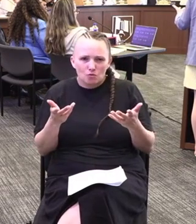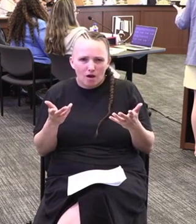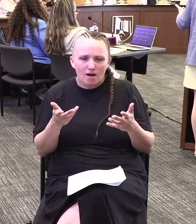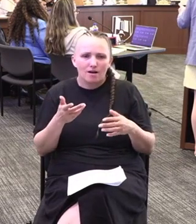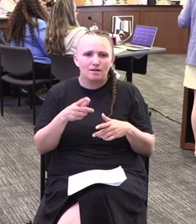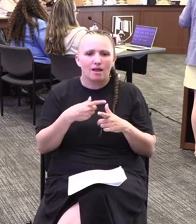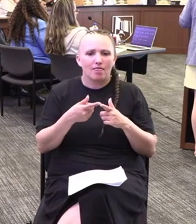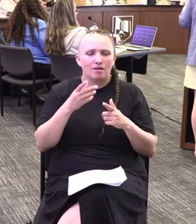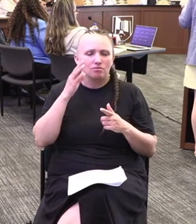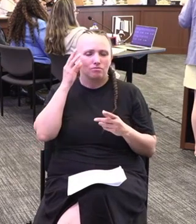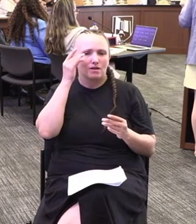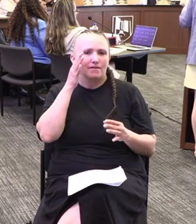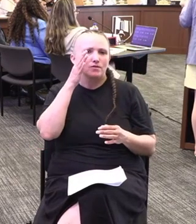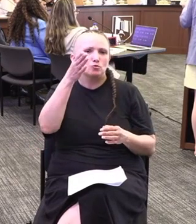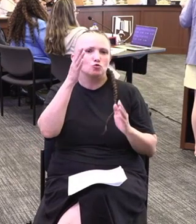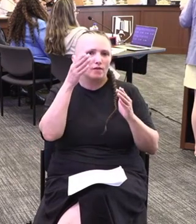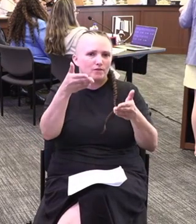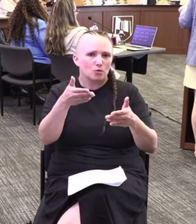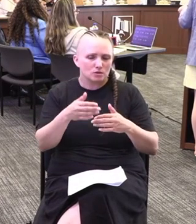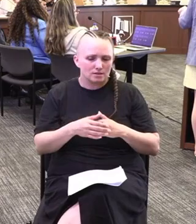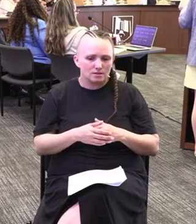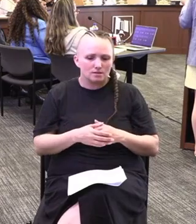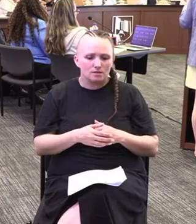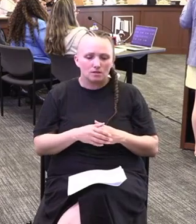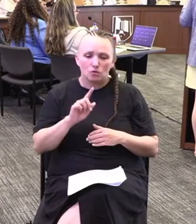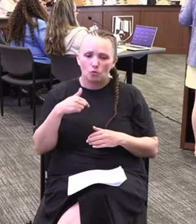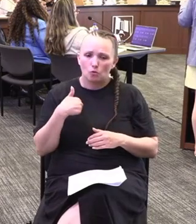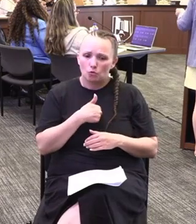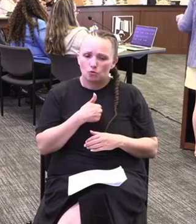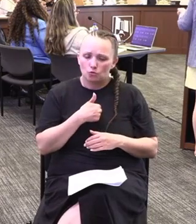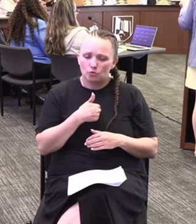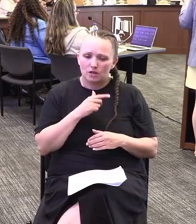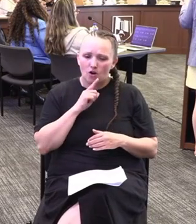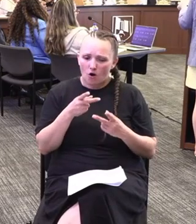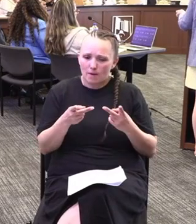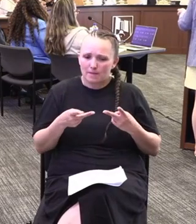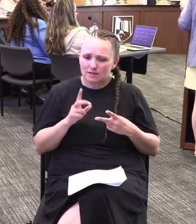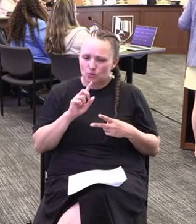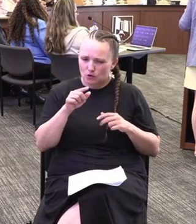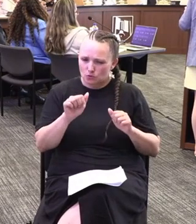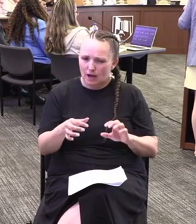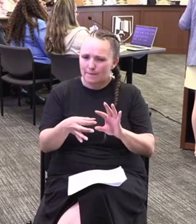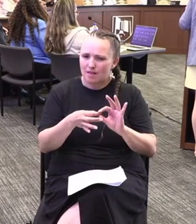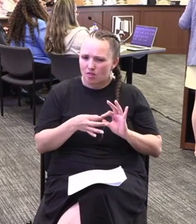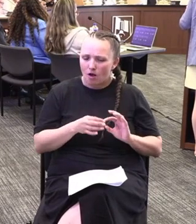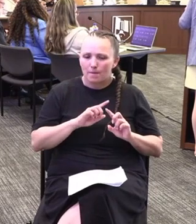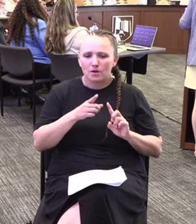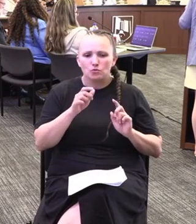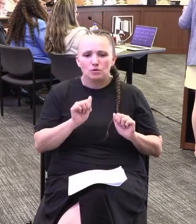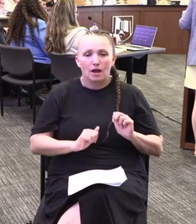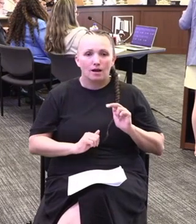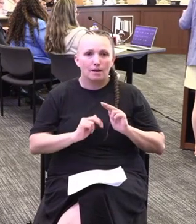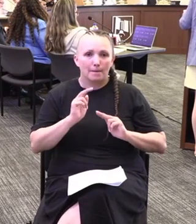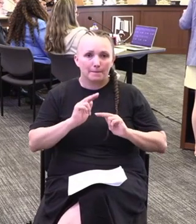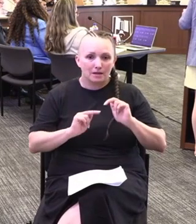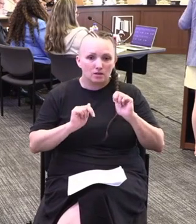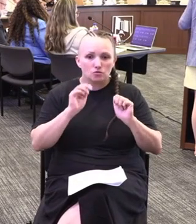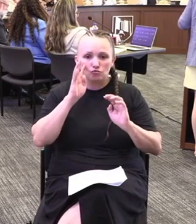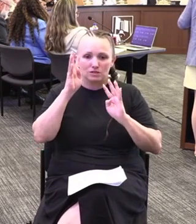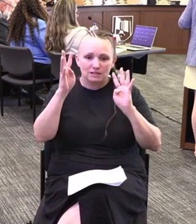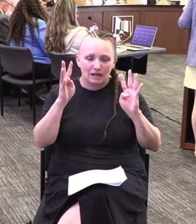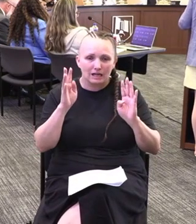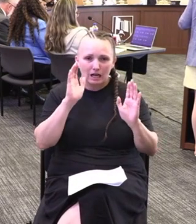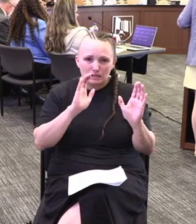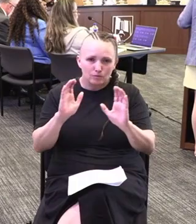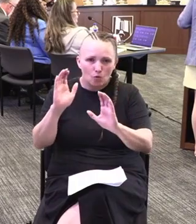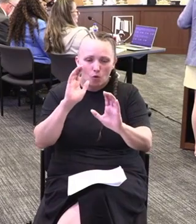future-focused. We are not just a place to belong, but we are a place to build, explore, and create what's next for our students.